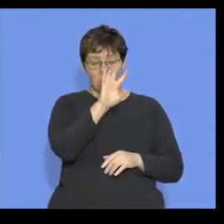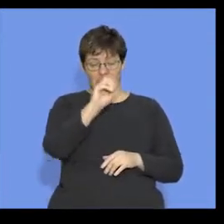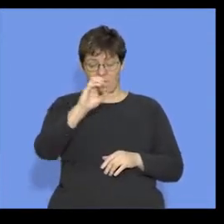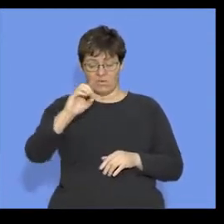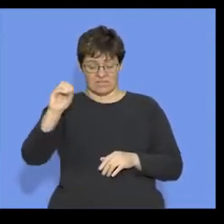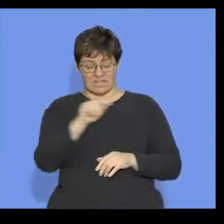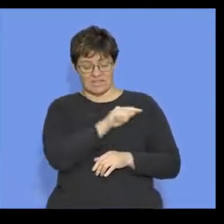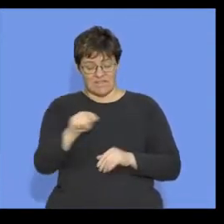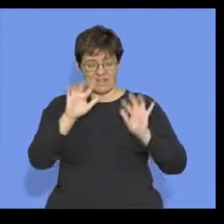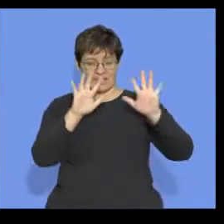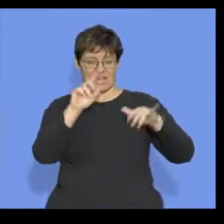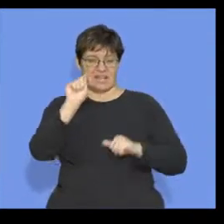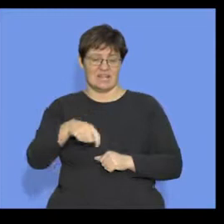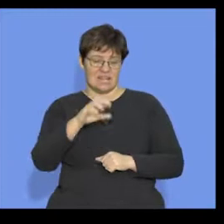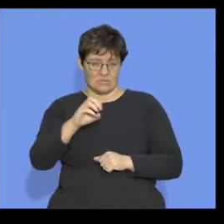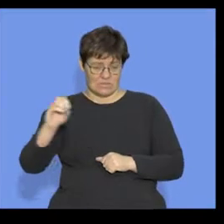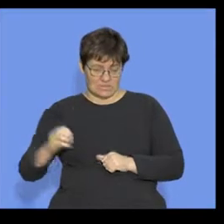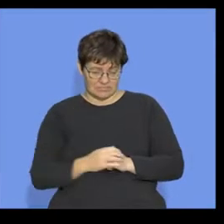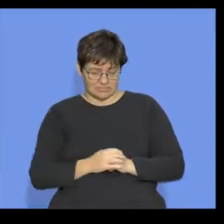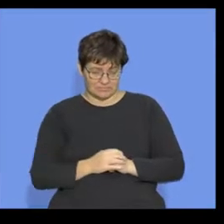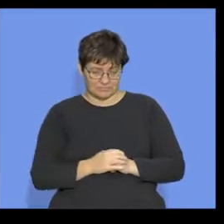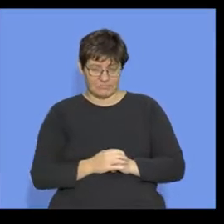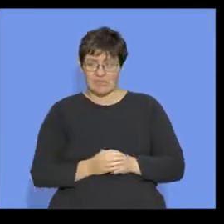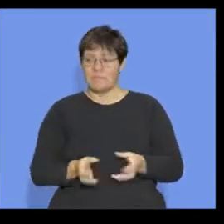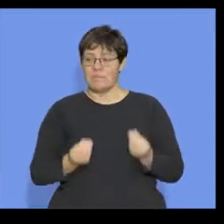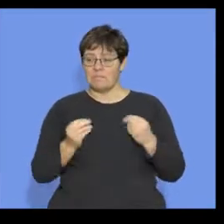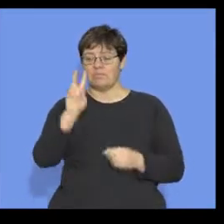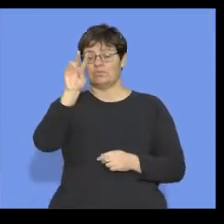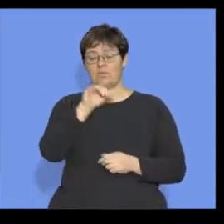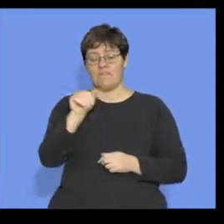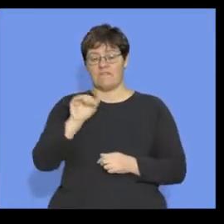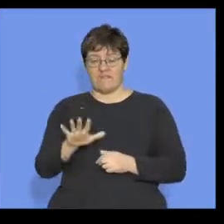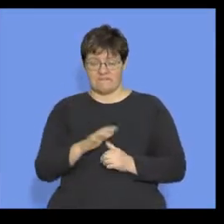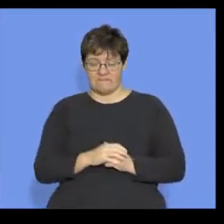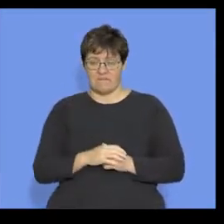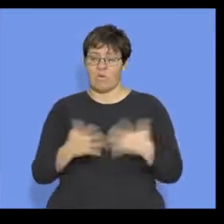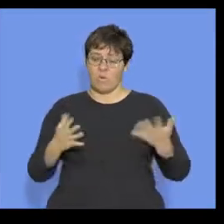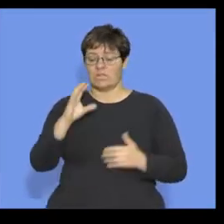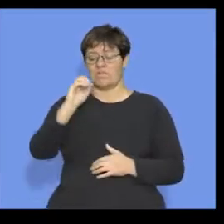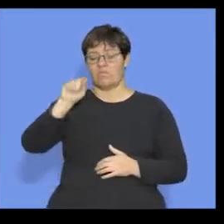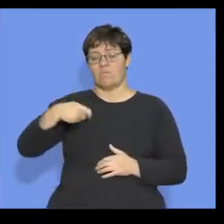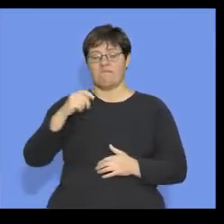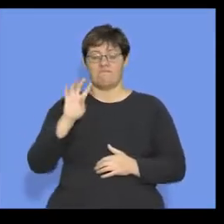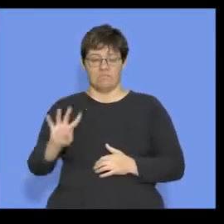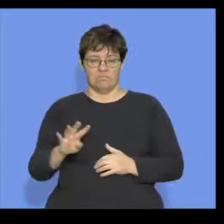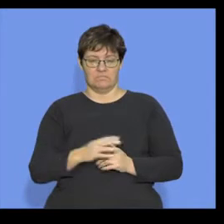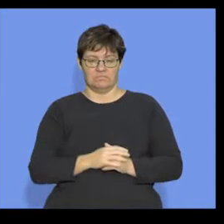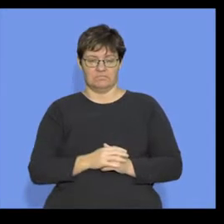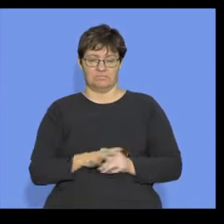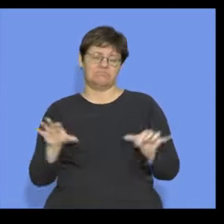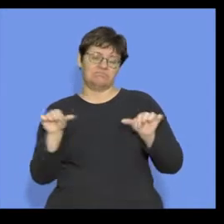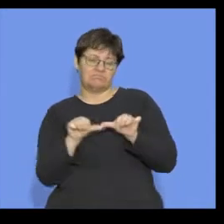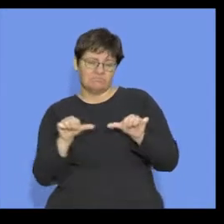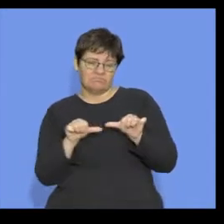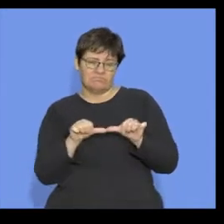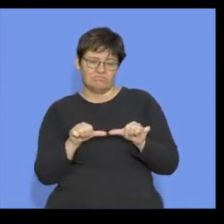the 4,000 divided by a 10,000, which gives us 2 over 5, or 0.4, which